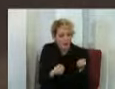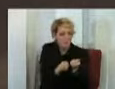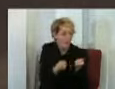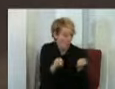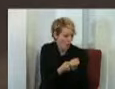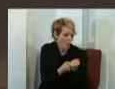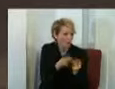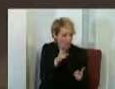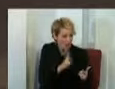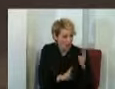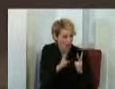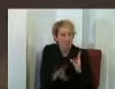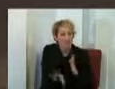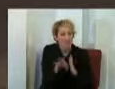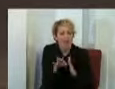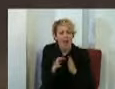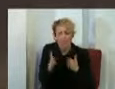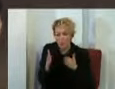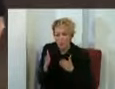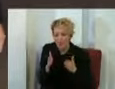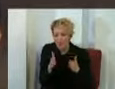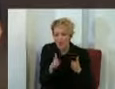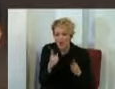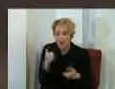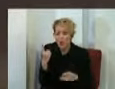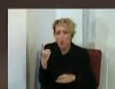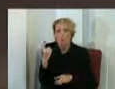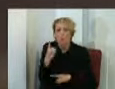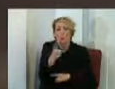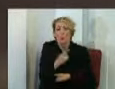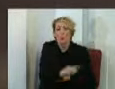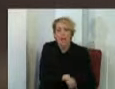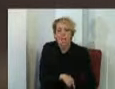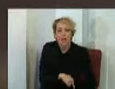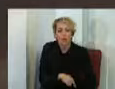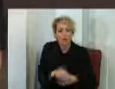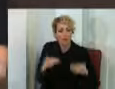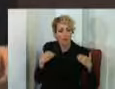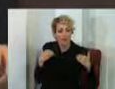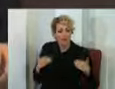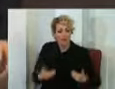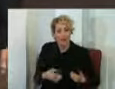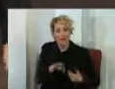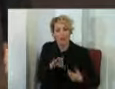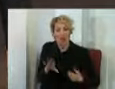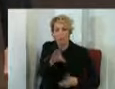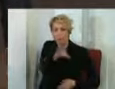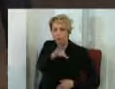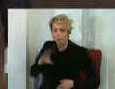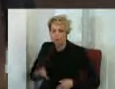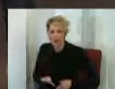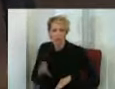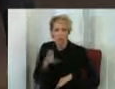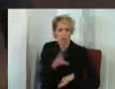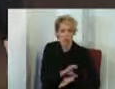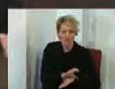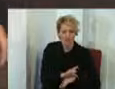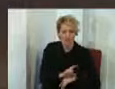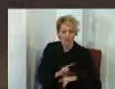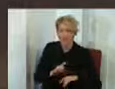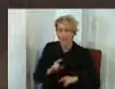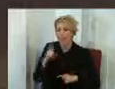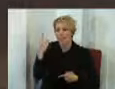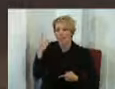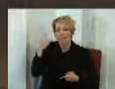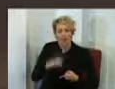we must find those mechanisms one day when the body of Christ could come together. Perhaps we'll spend less time arguing theologically